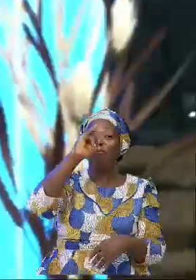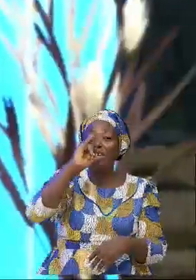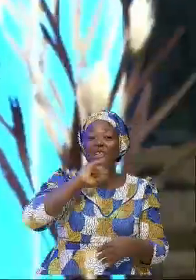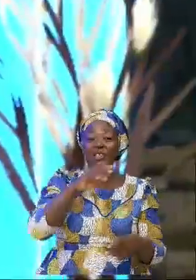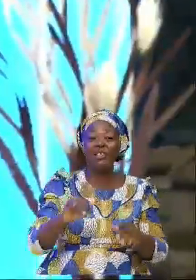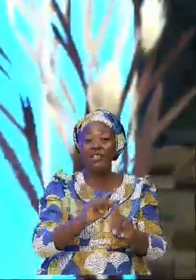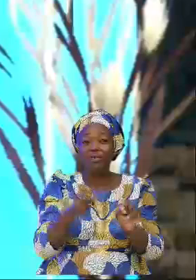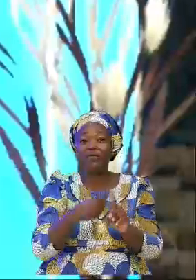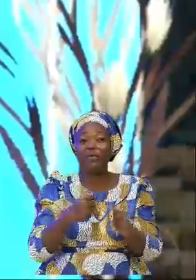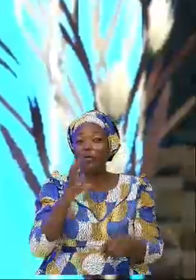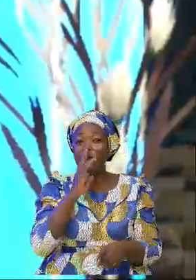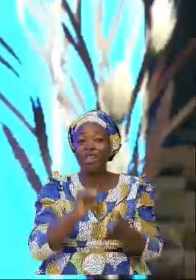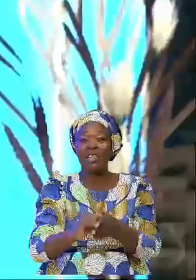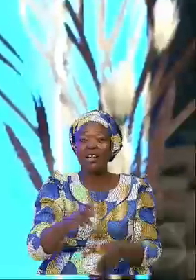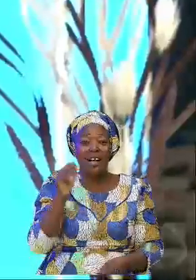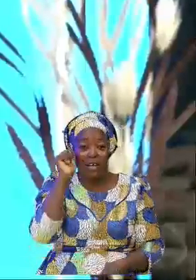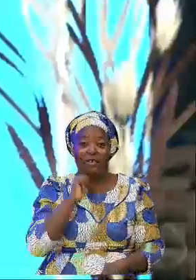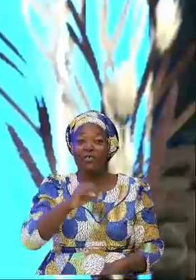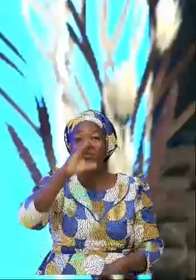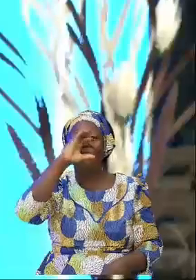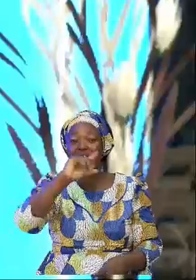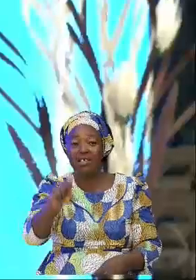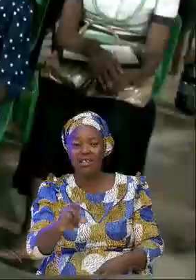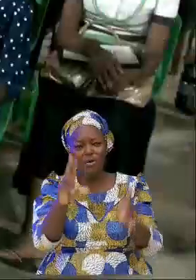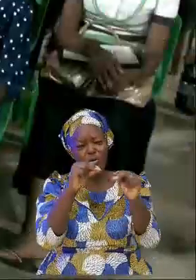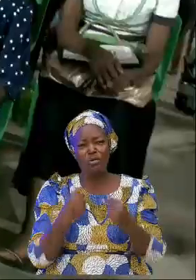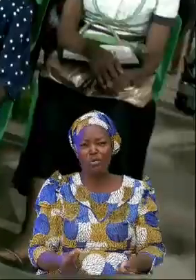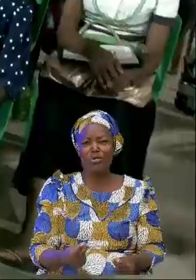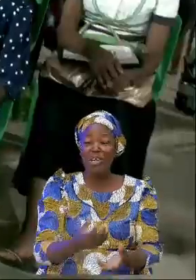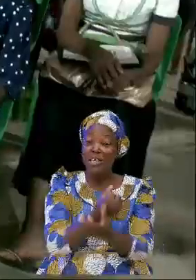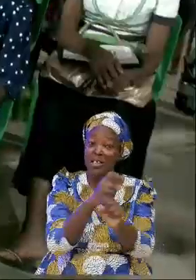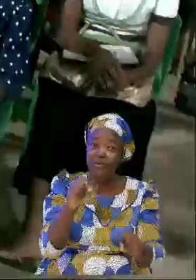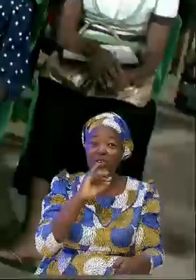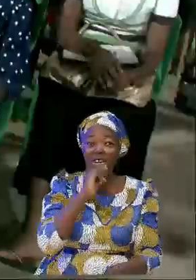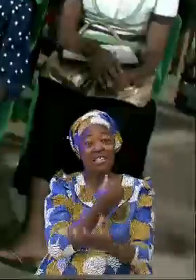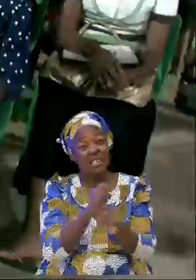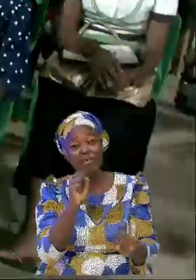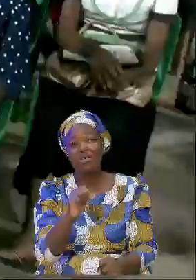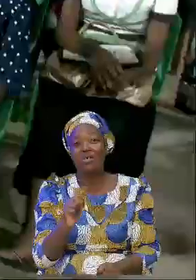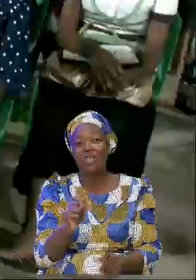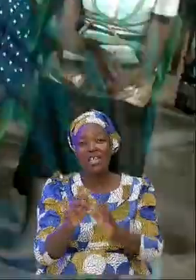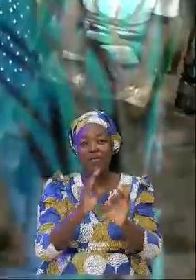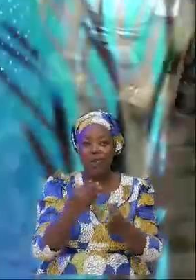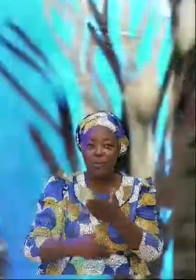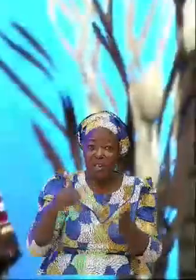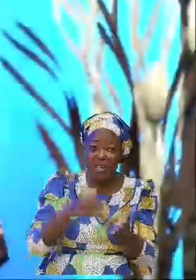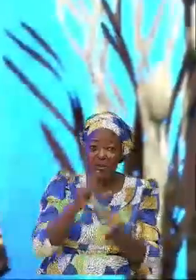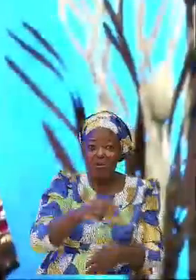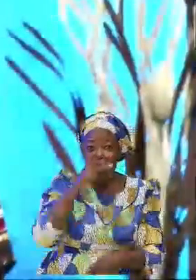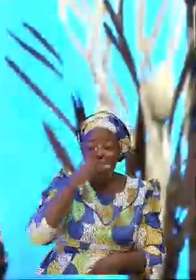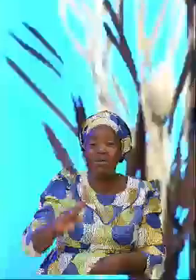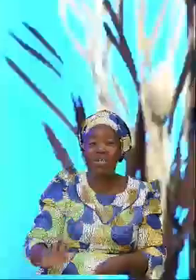you drink, is it different from the water adults drink? No. Salvation